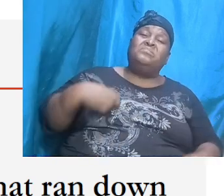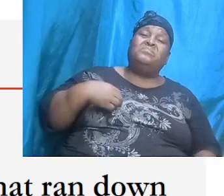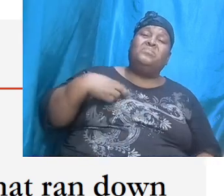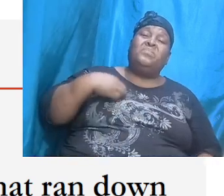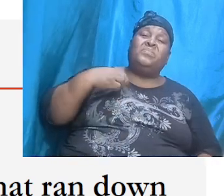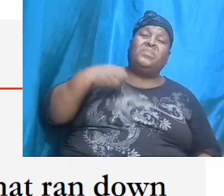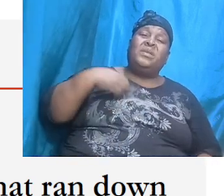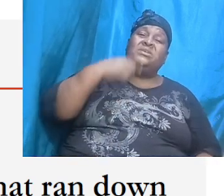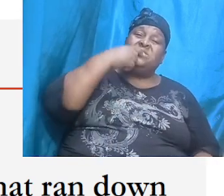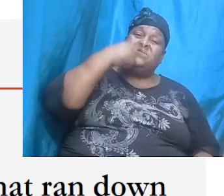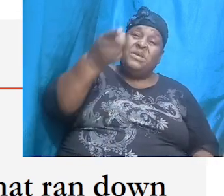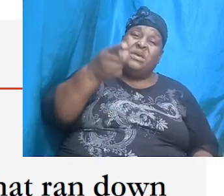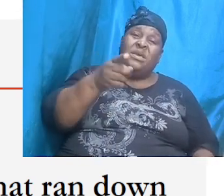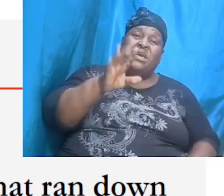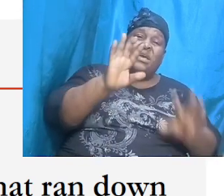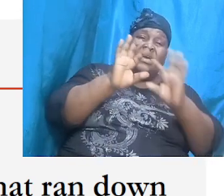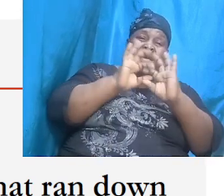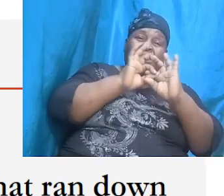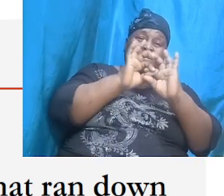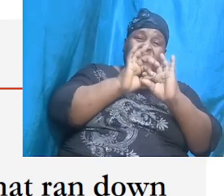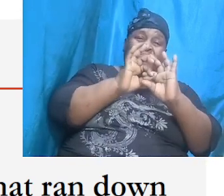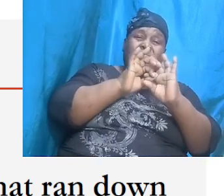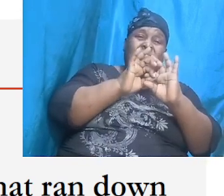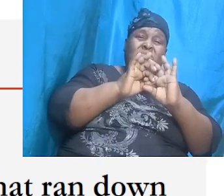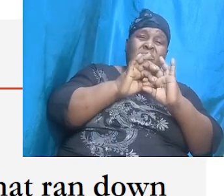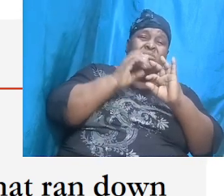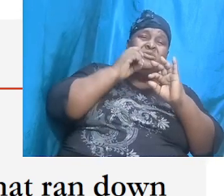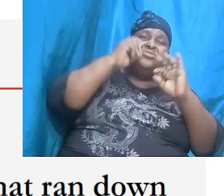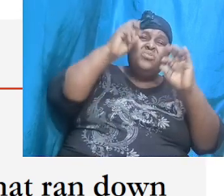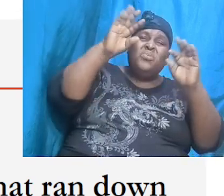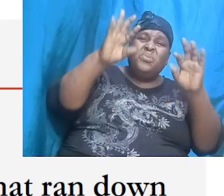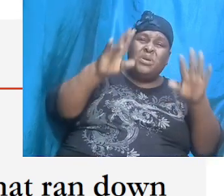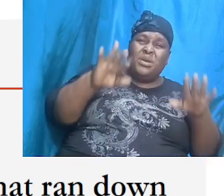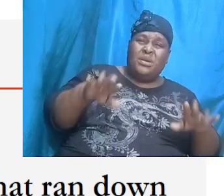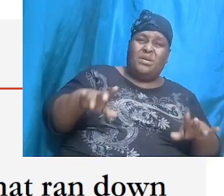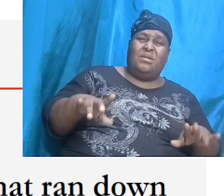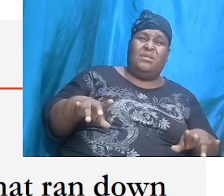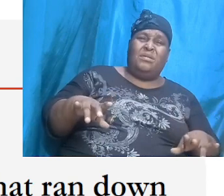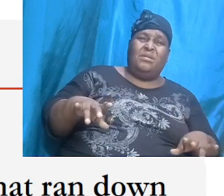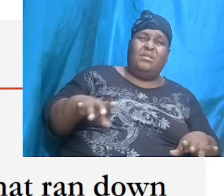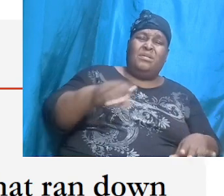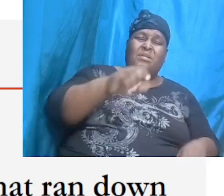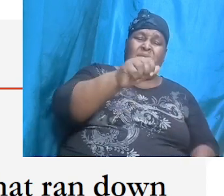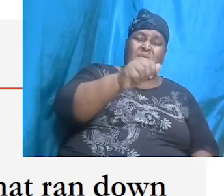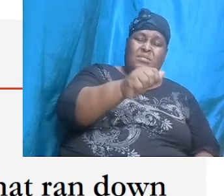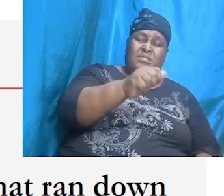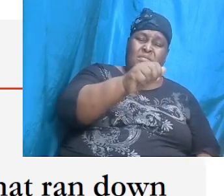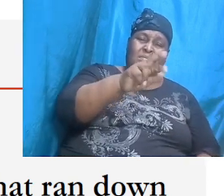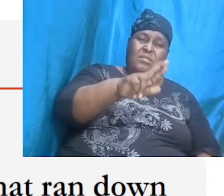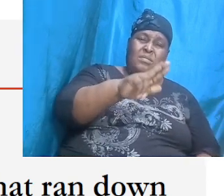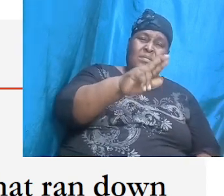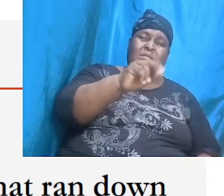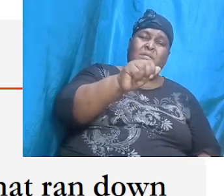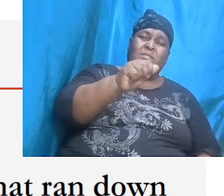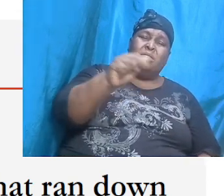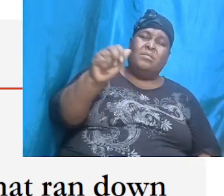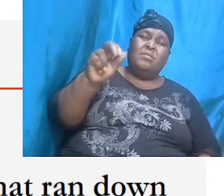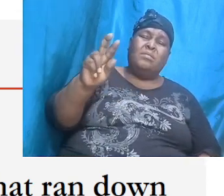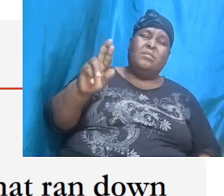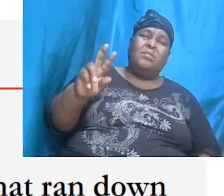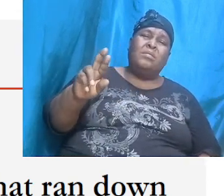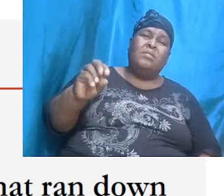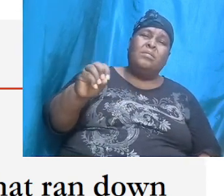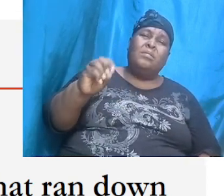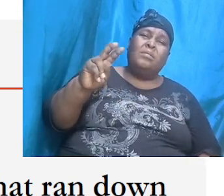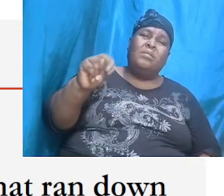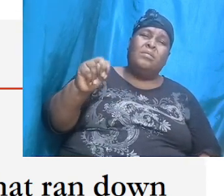unity, amen, as the dew of Hermon that descend upon the Mount Zion. But I noticed something as I looked at this verse, and I'm